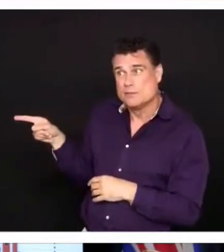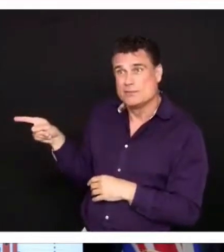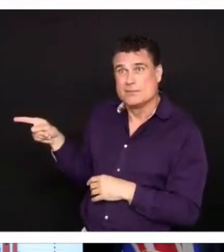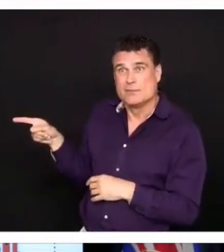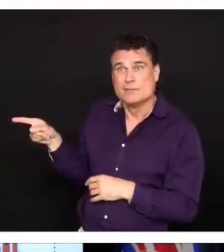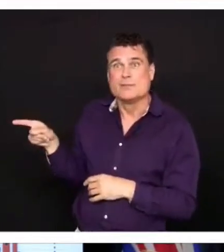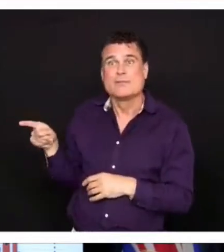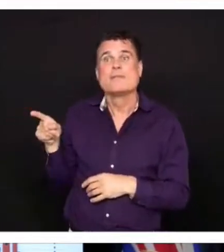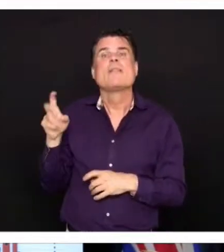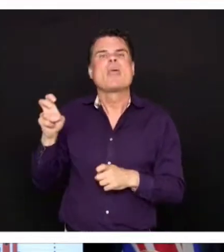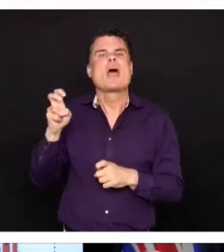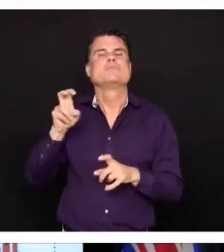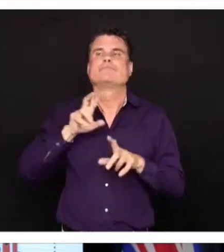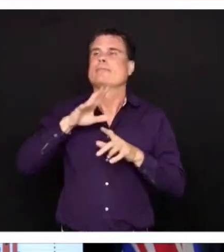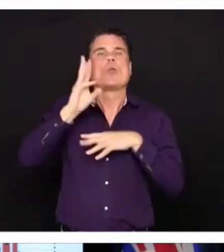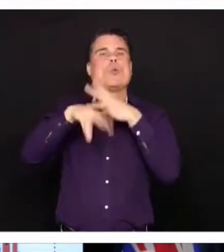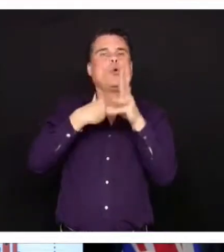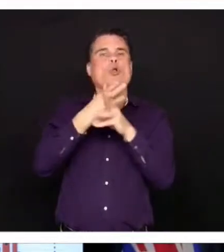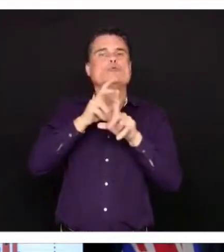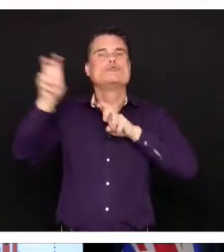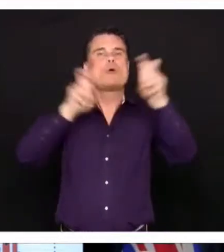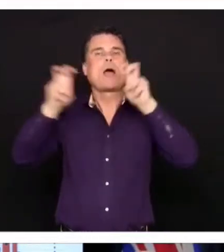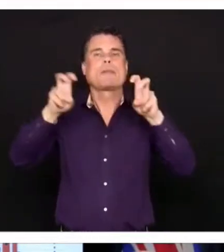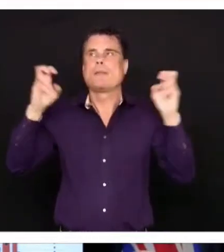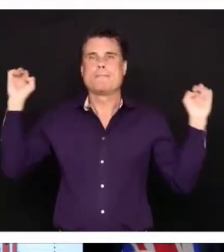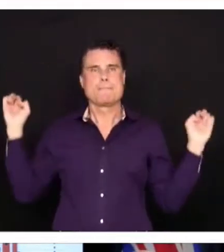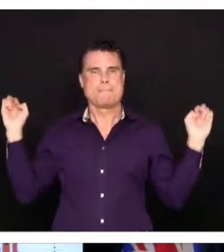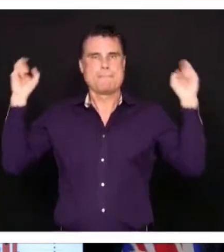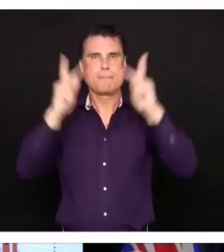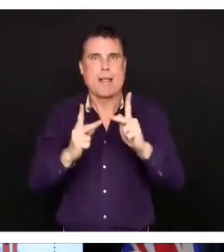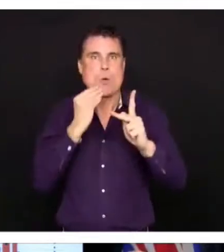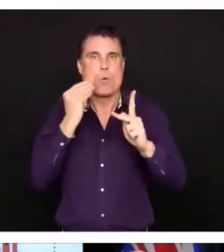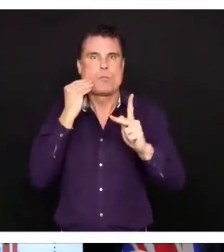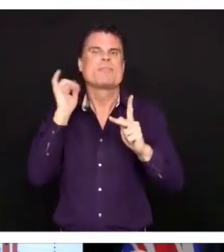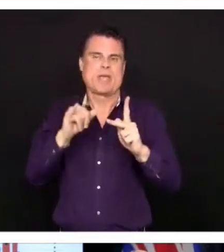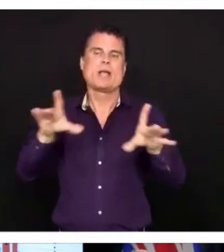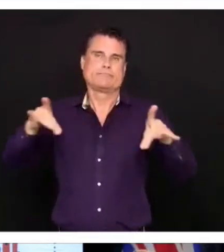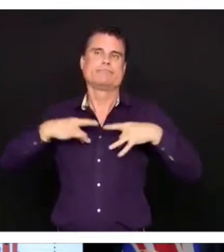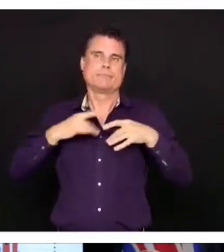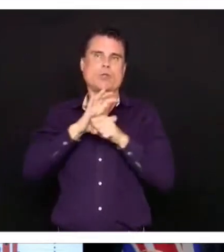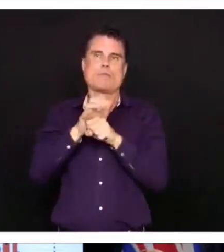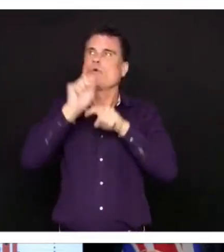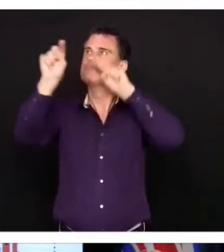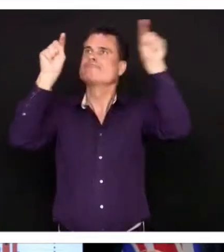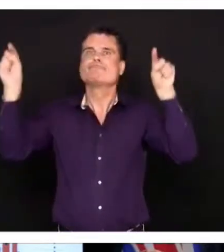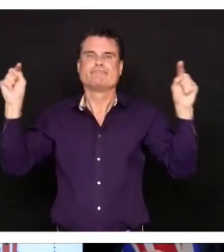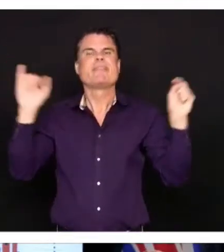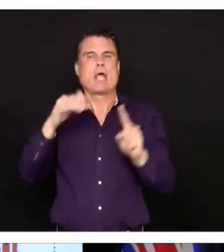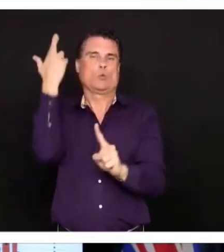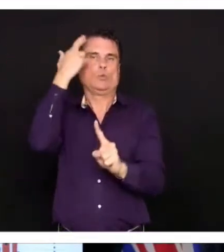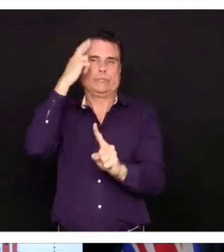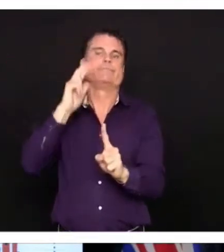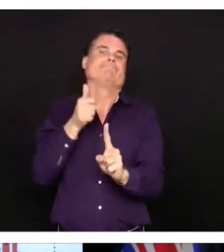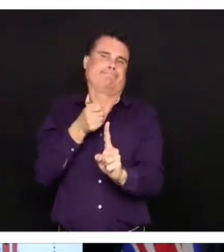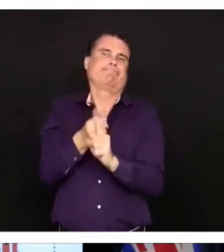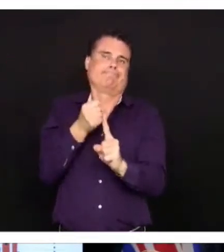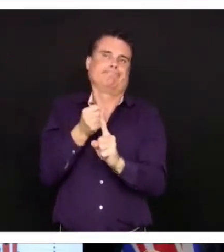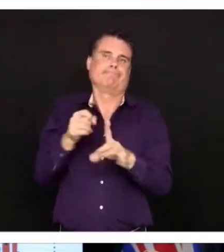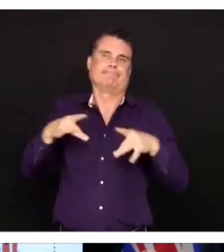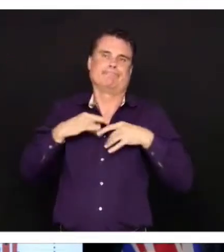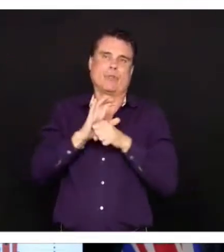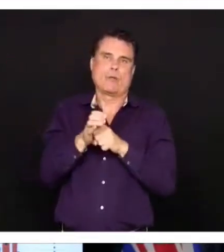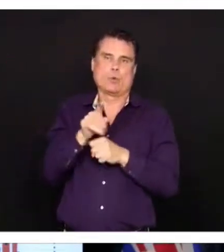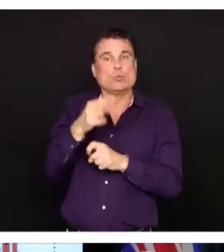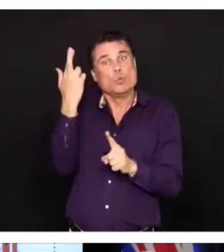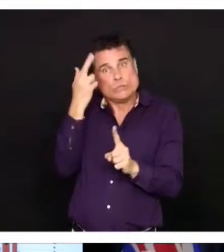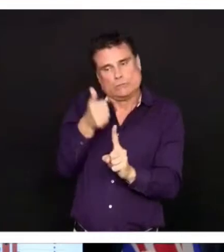with some limited transmission, mostly within family units. And then we started to get quite a bit more early on in